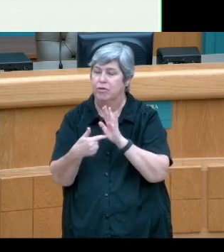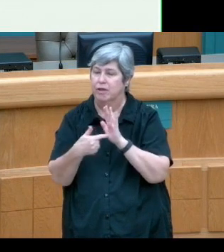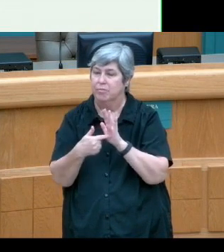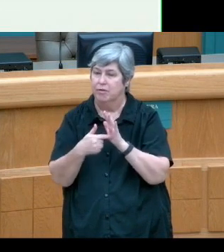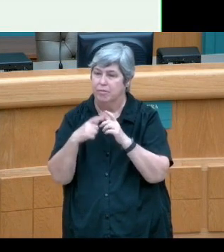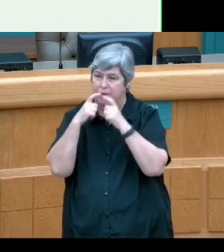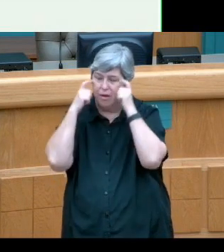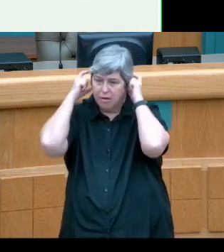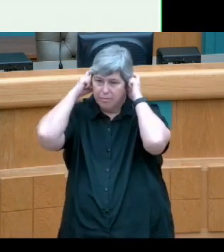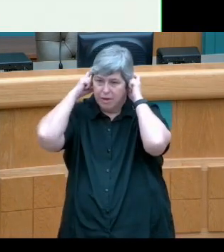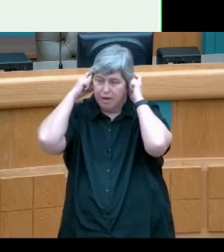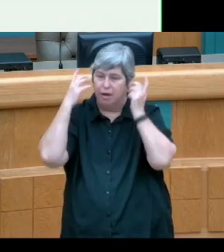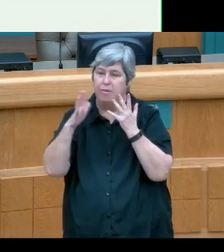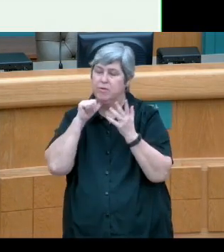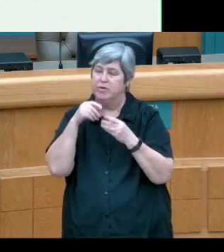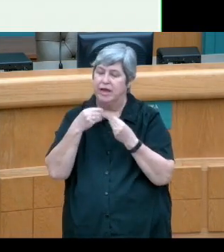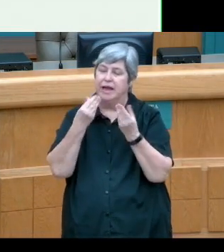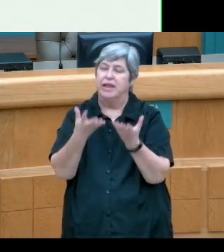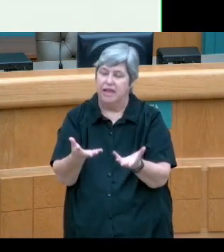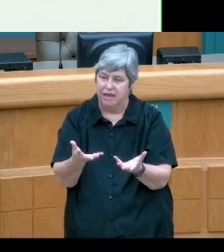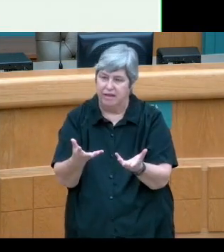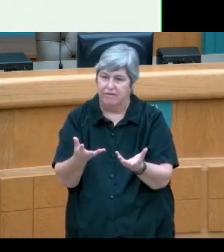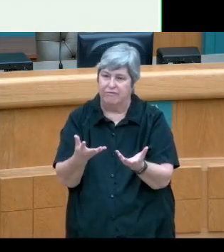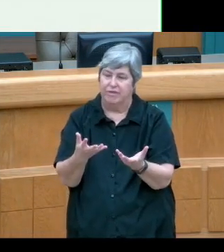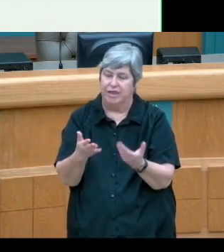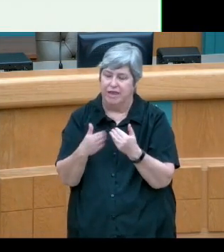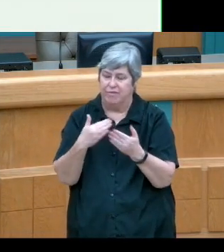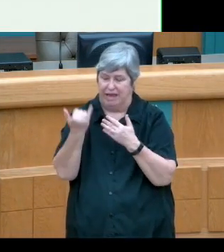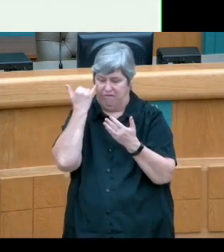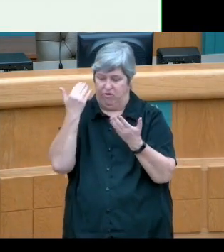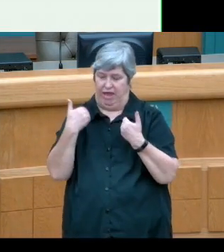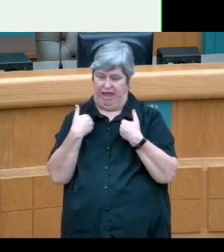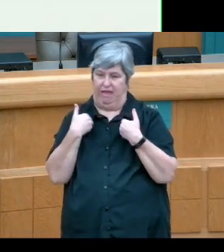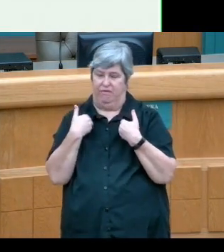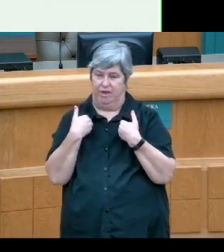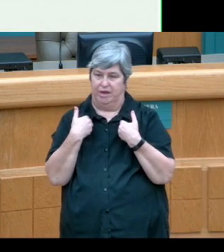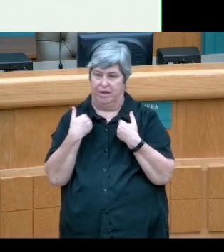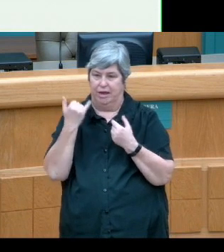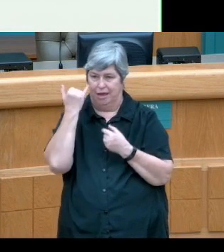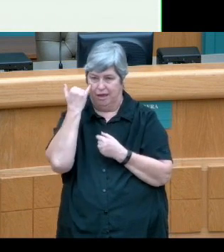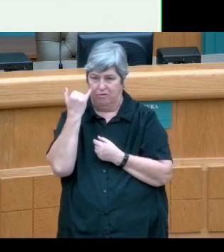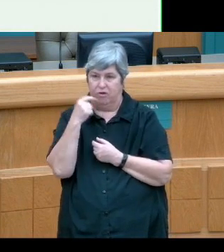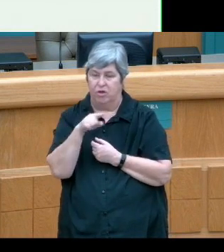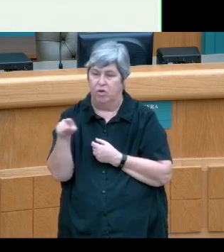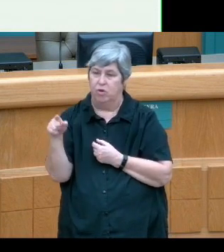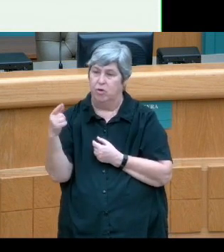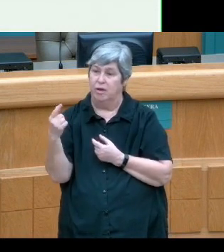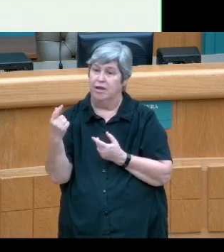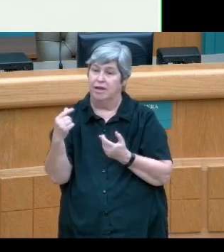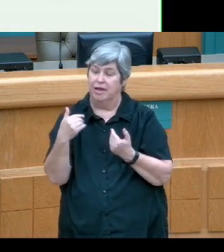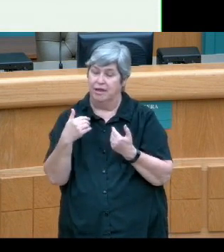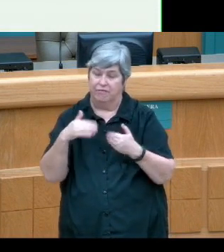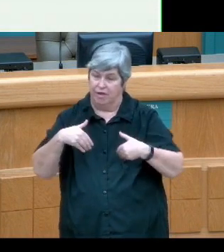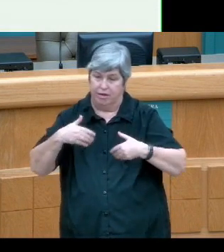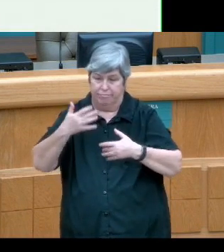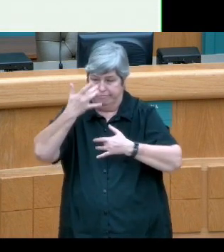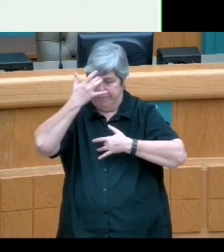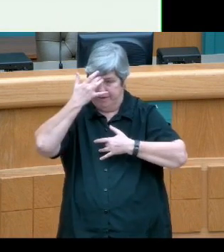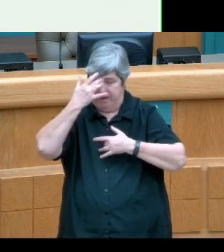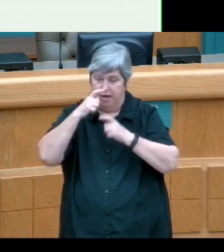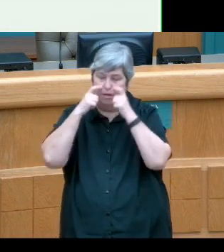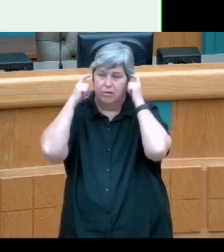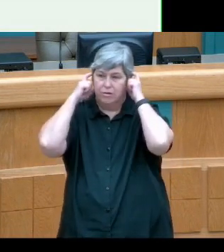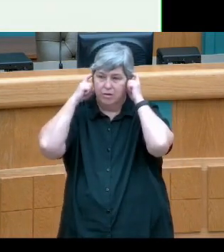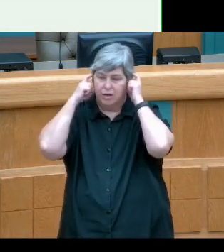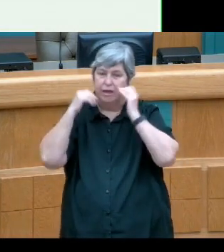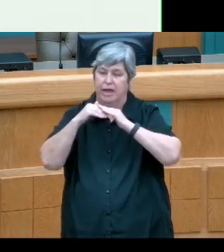less likely to infect somebody else with COVID-19. If you're if you're somebody who hasn't contracted it yet and you wear a